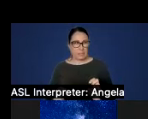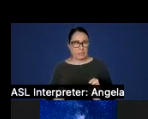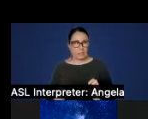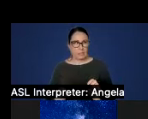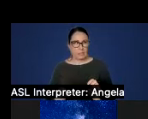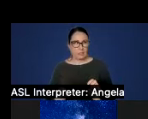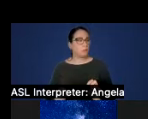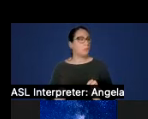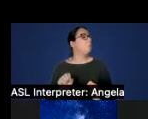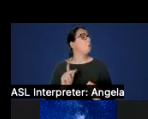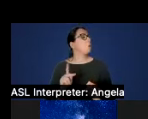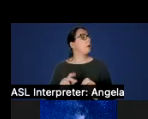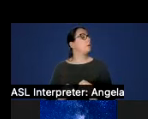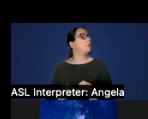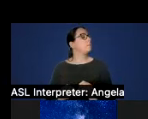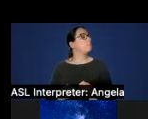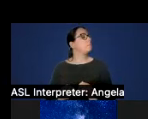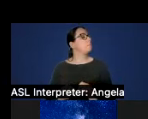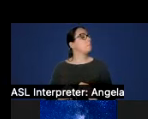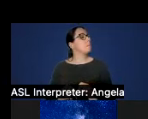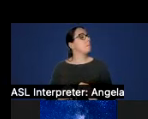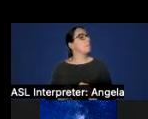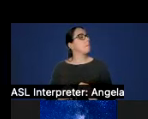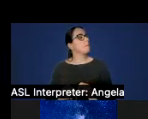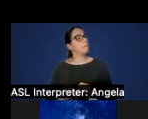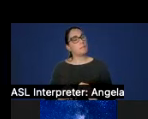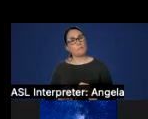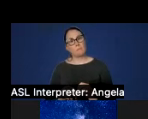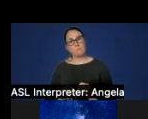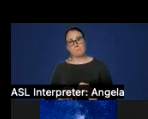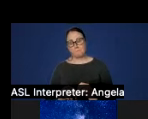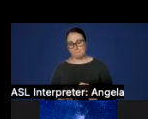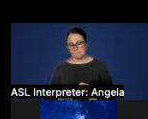Okay, so this slide just is oh, here we go.